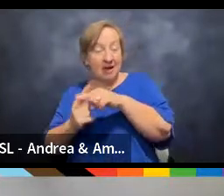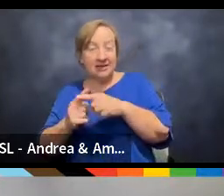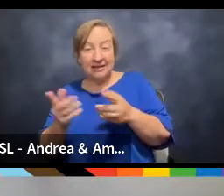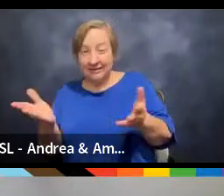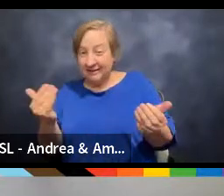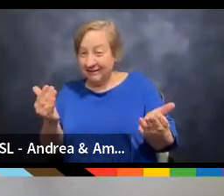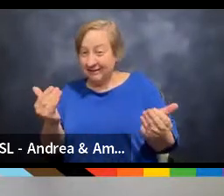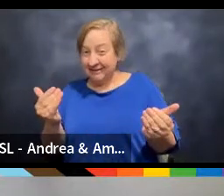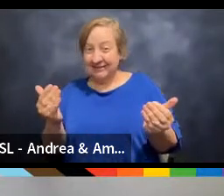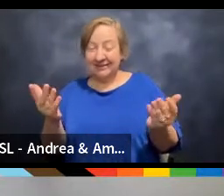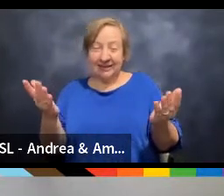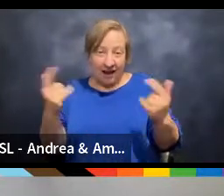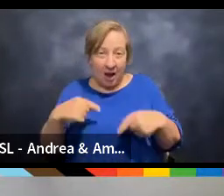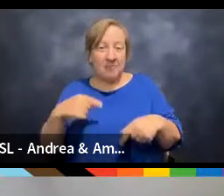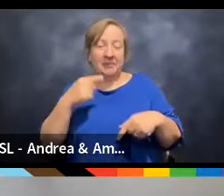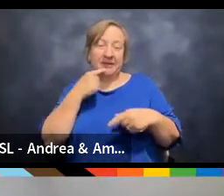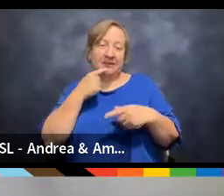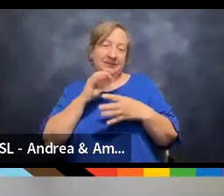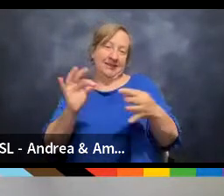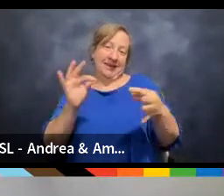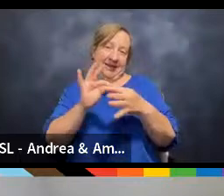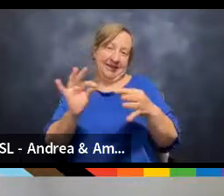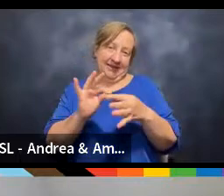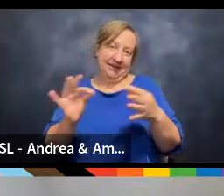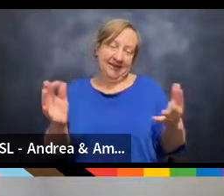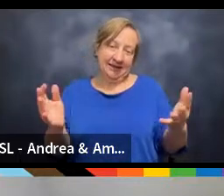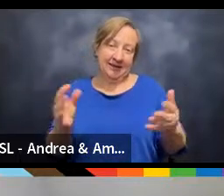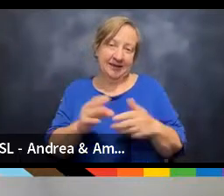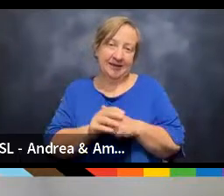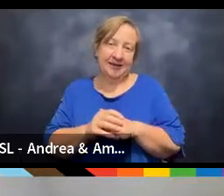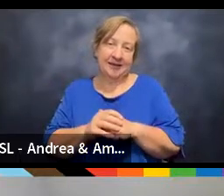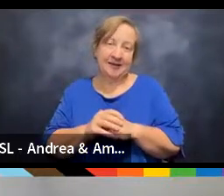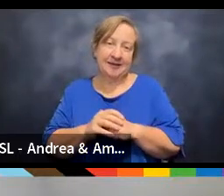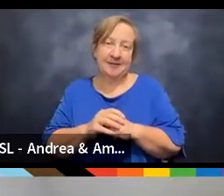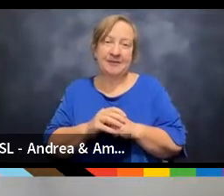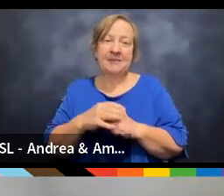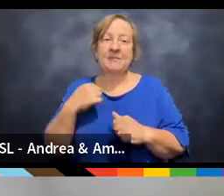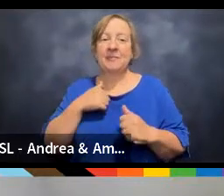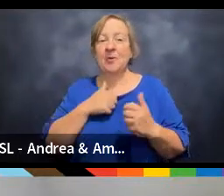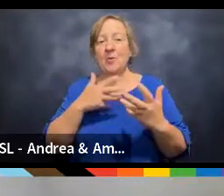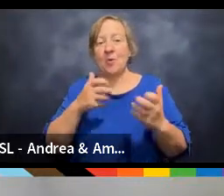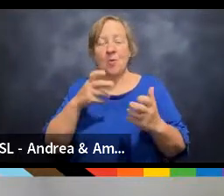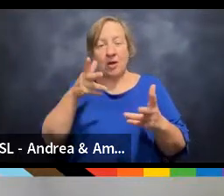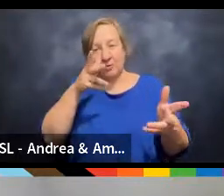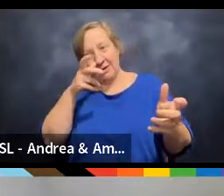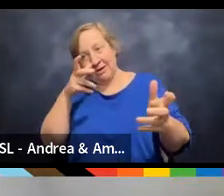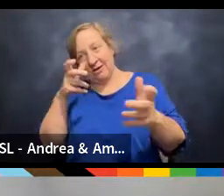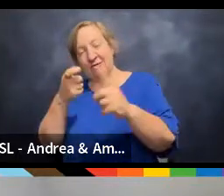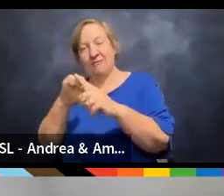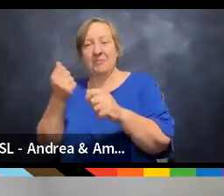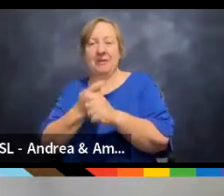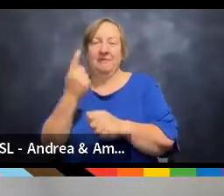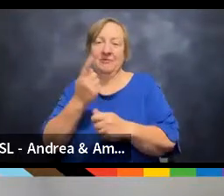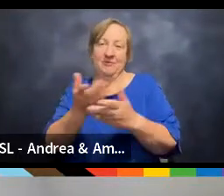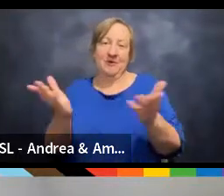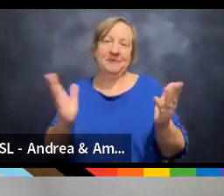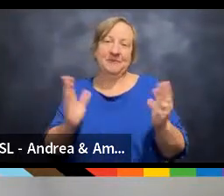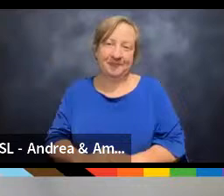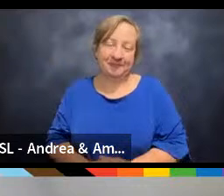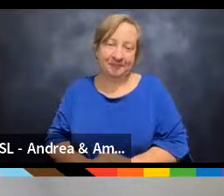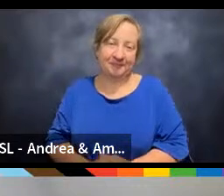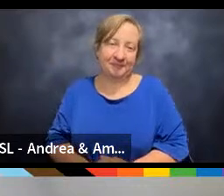say, come and say it. So we want to hear from everyone.